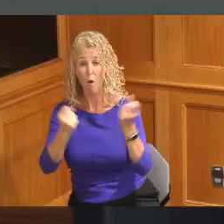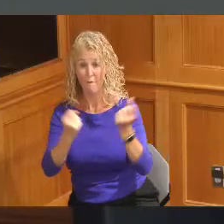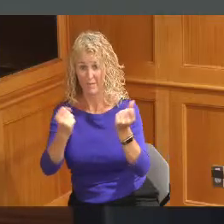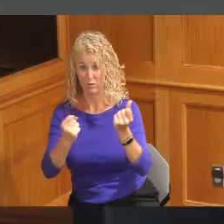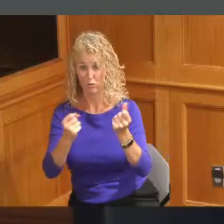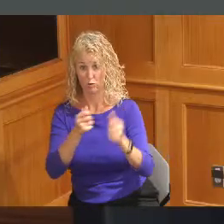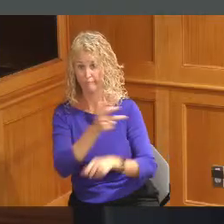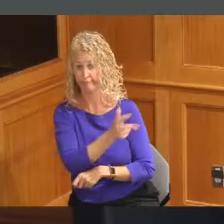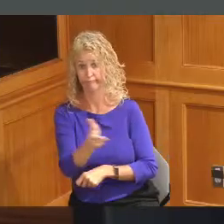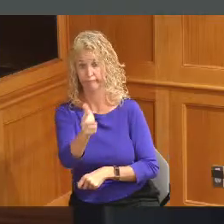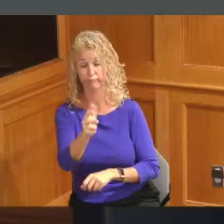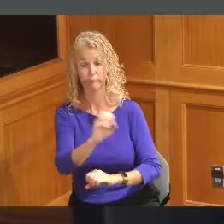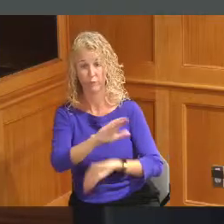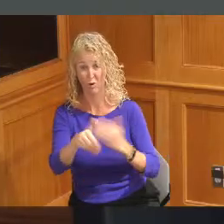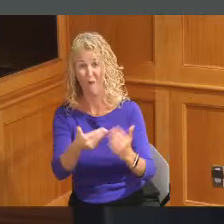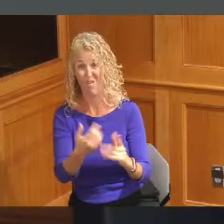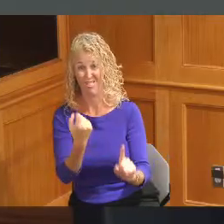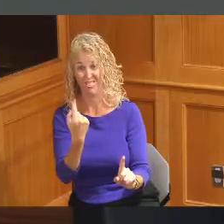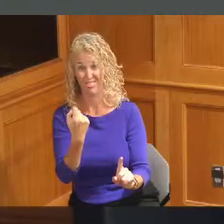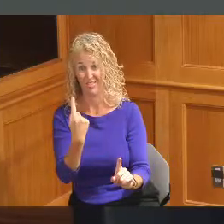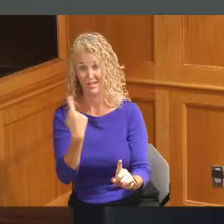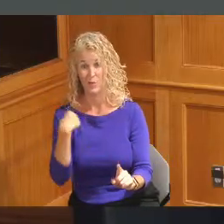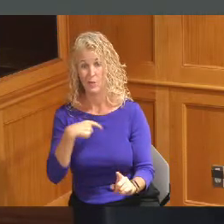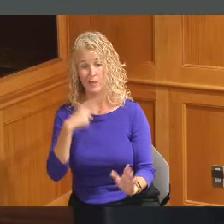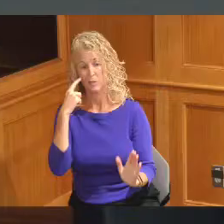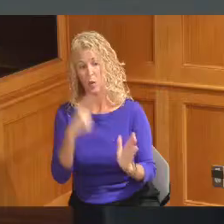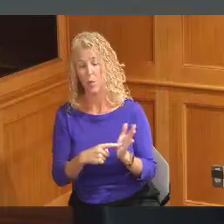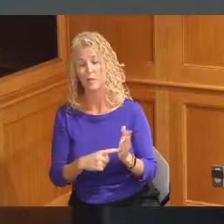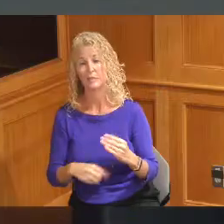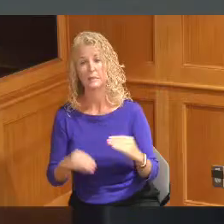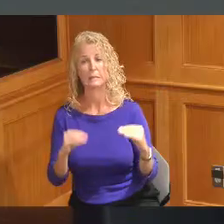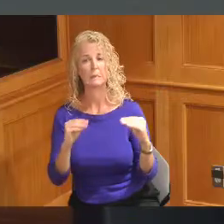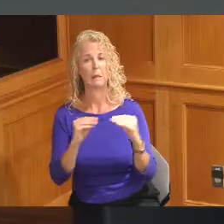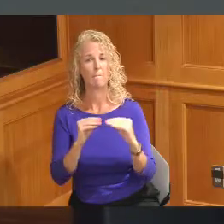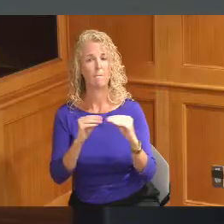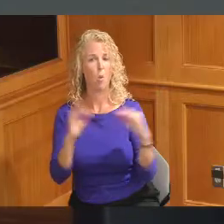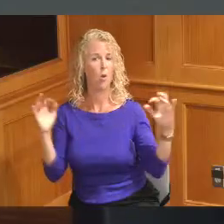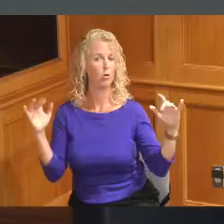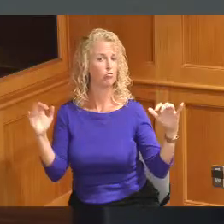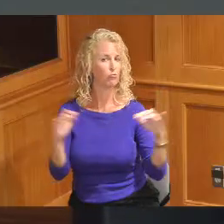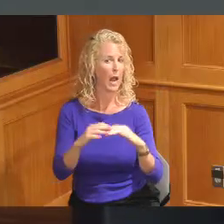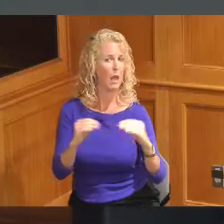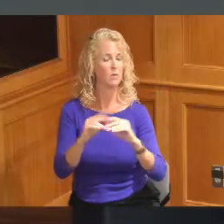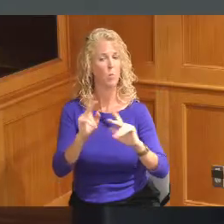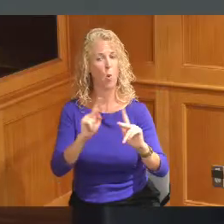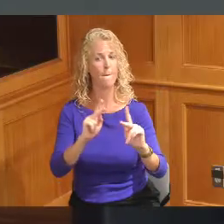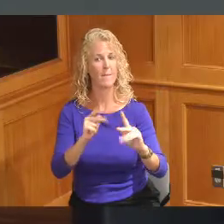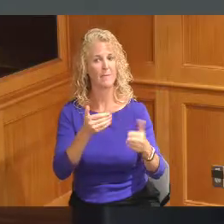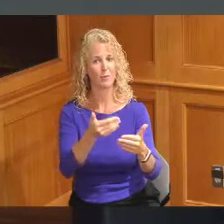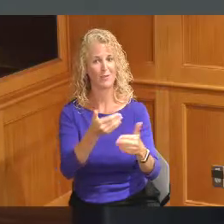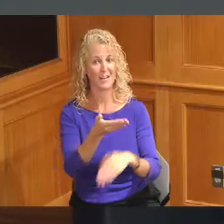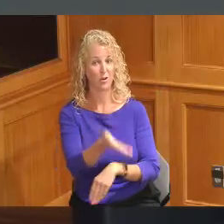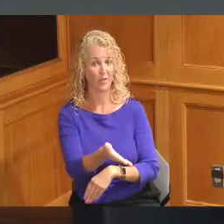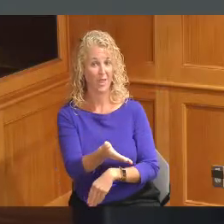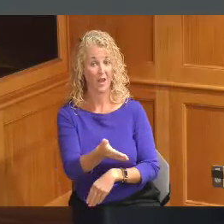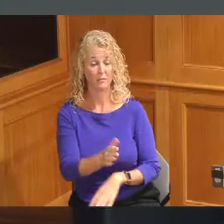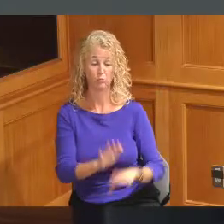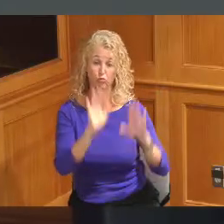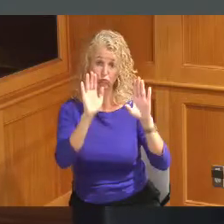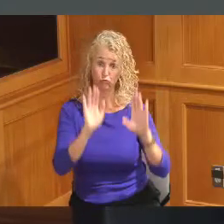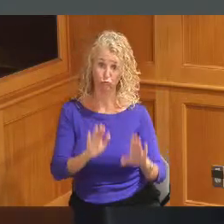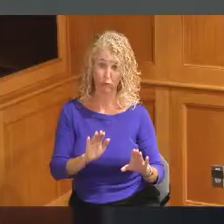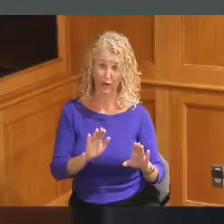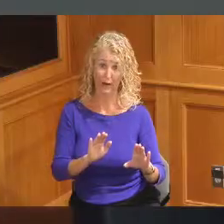We are starting to see as there's more crowds, more traction down to the banks, in particular the Walk of Fame. It's also picked up the fact